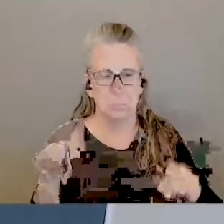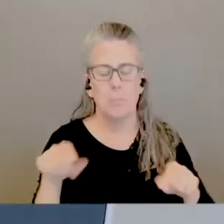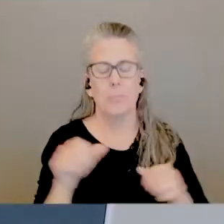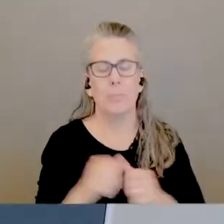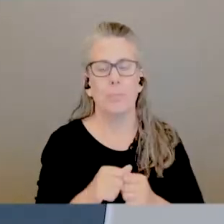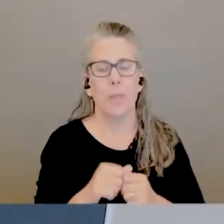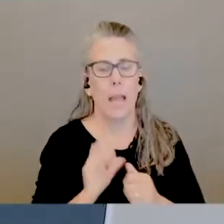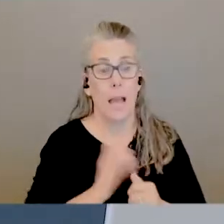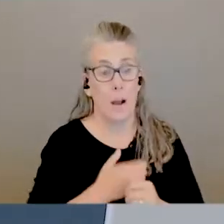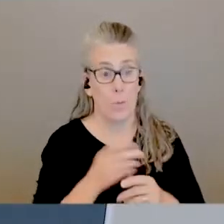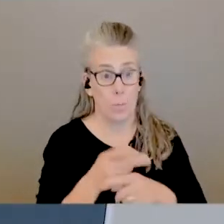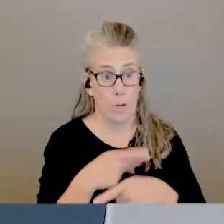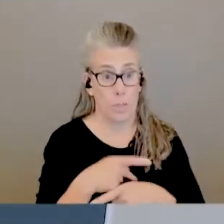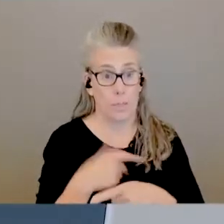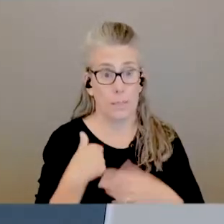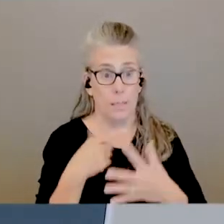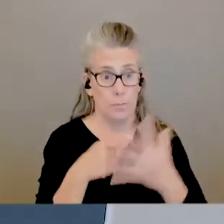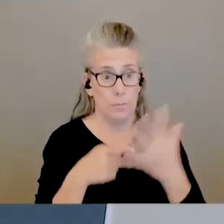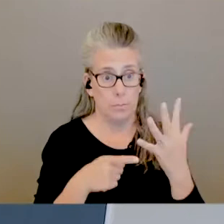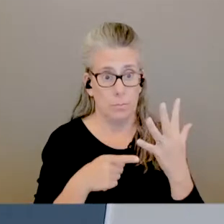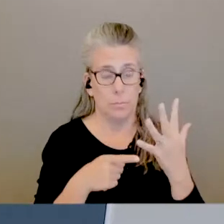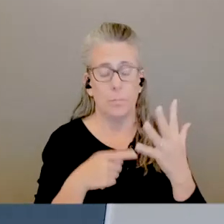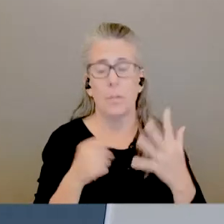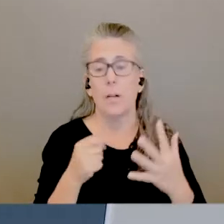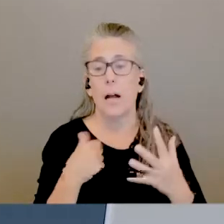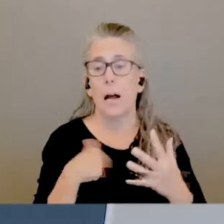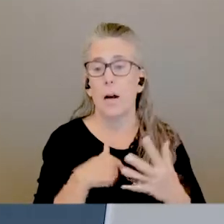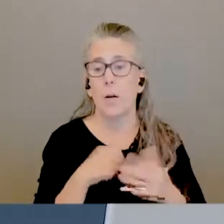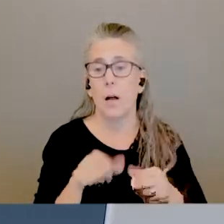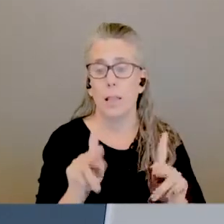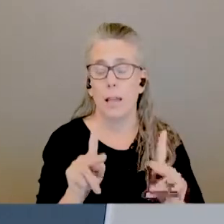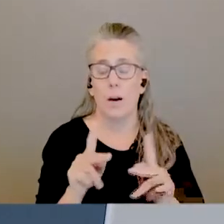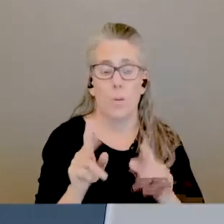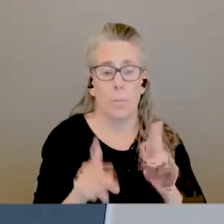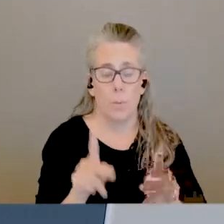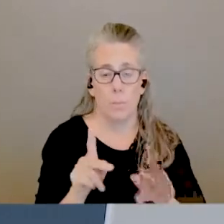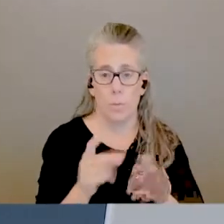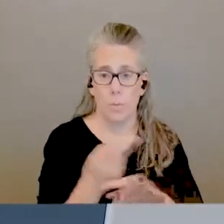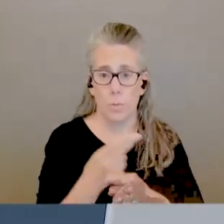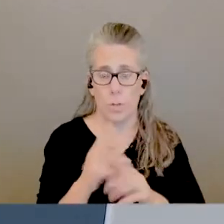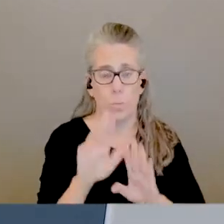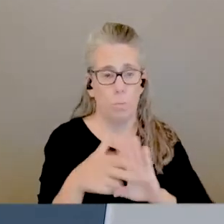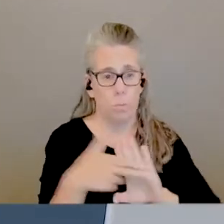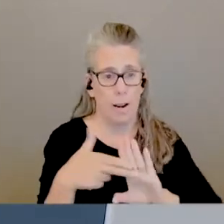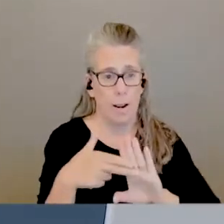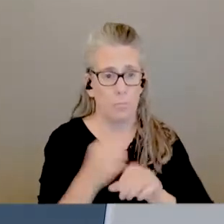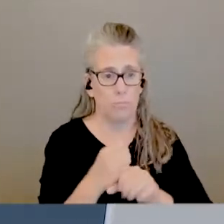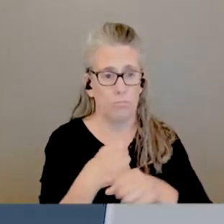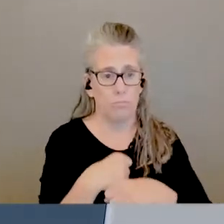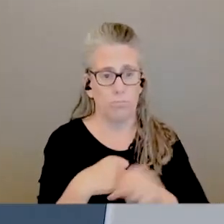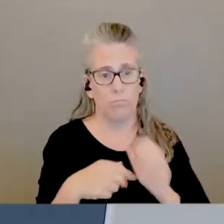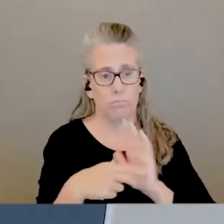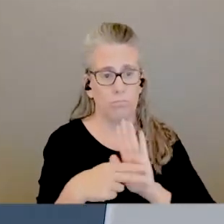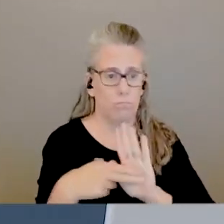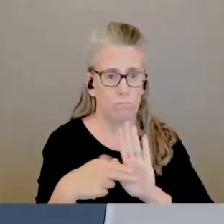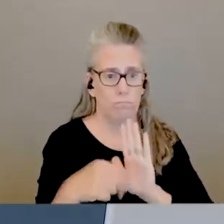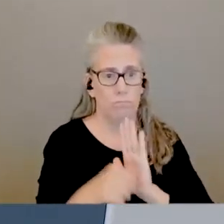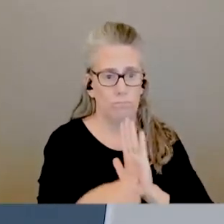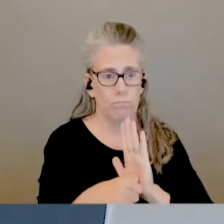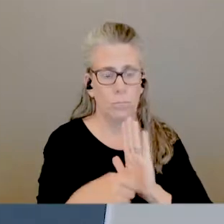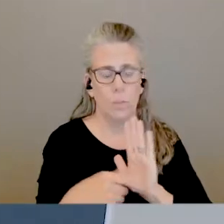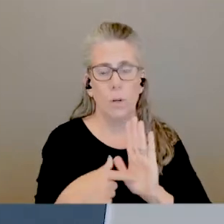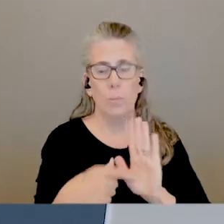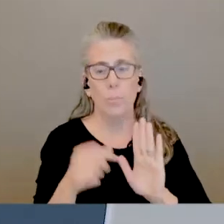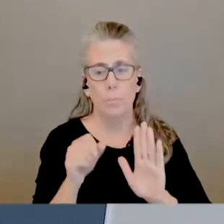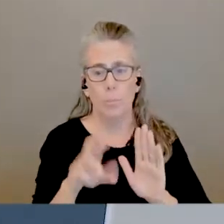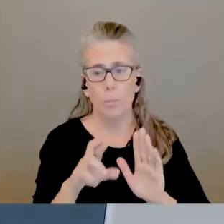to increase their brand awareness, product awareness, if they're in the early phase of their journey, or increase the consideration of a particular purchase if